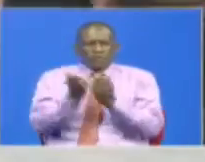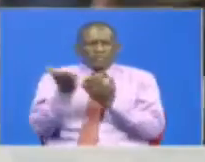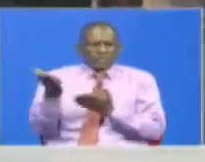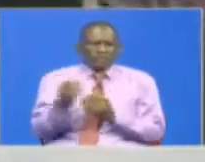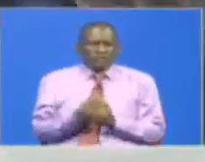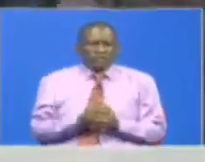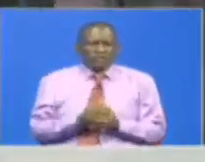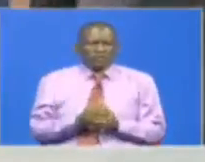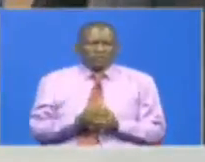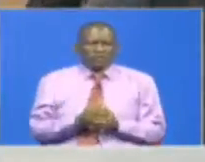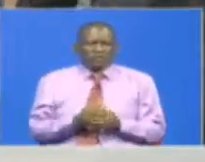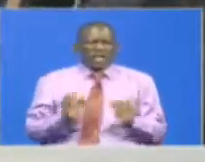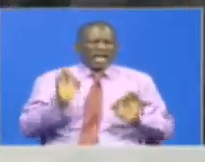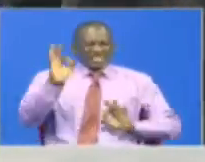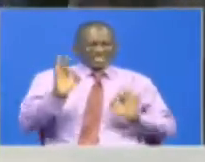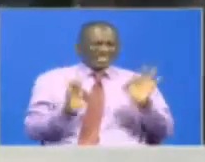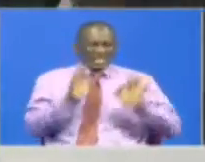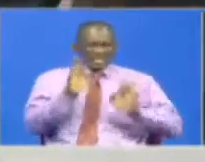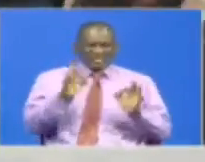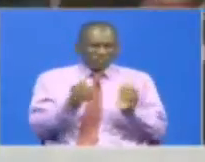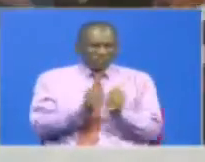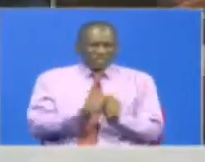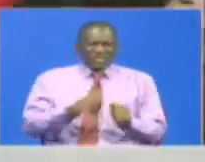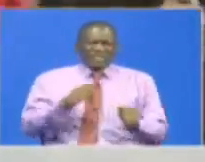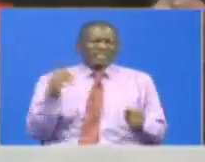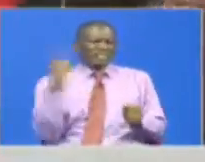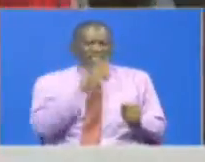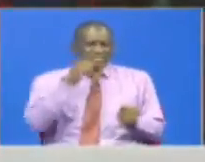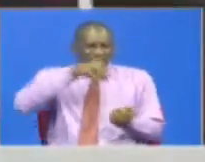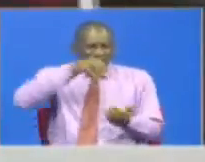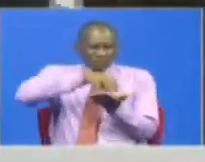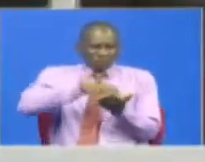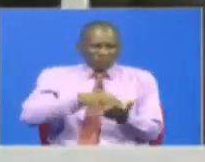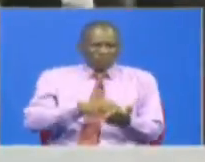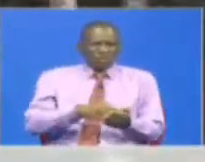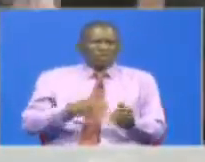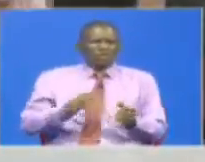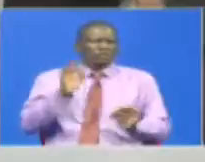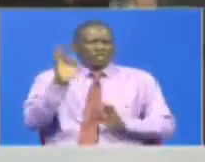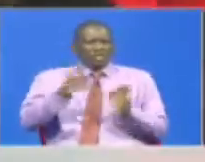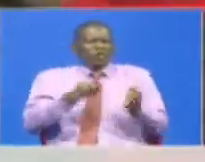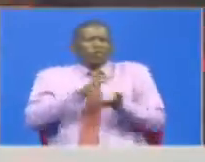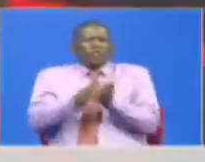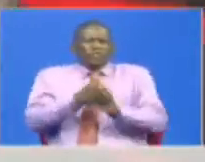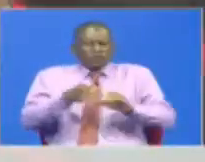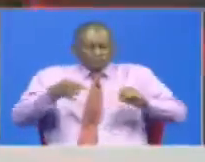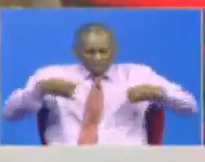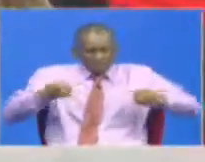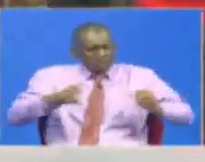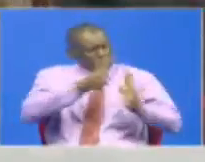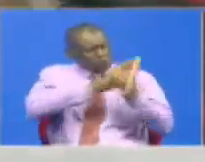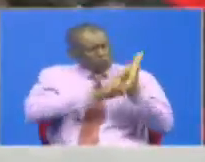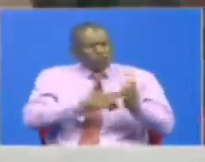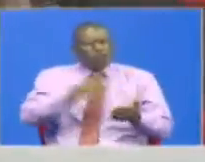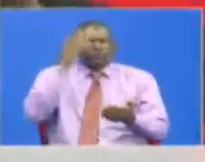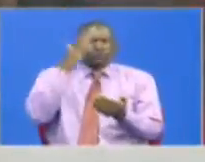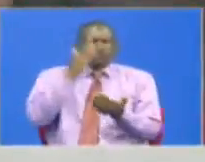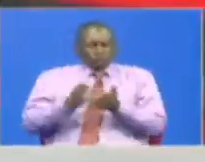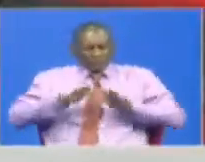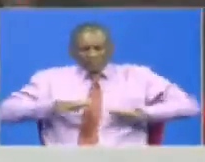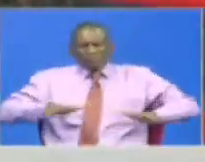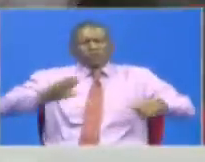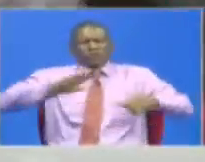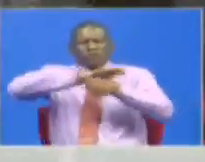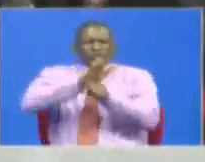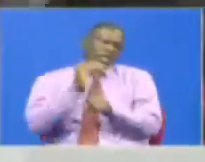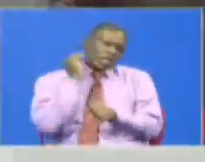A reckless dance with deadly fate, a chant in total disregard of the preventive guidelines to avert further spread of the coronavirus in